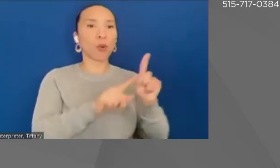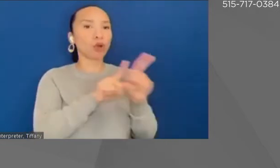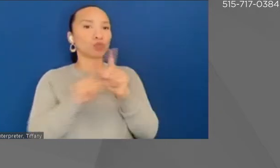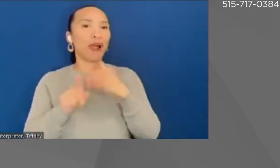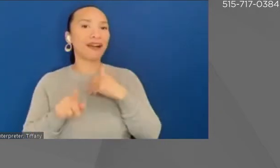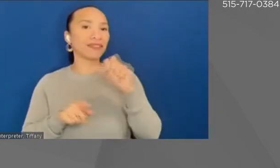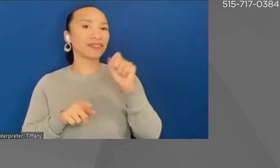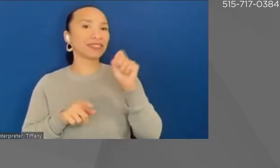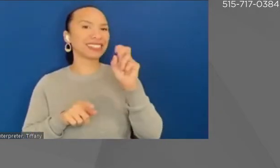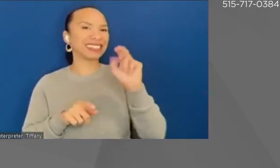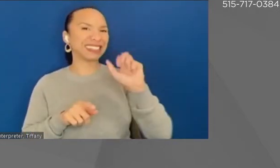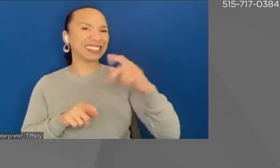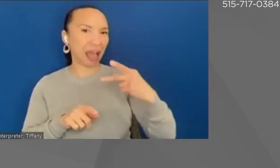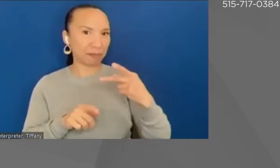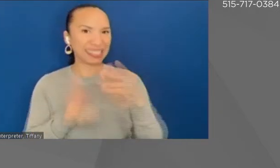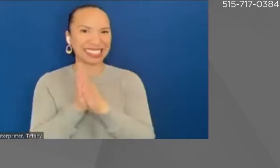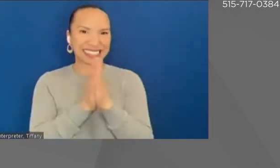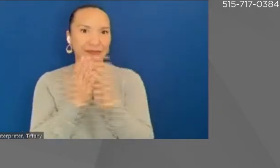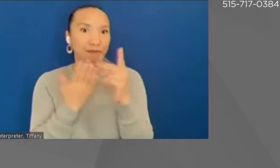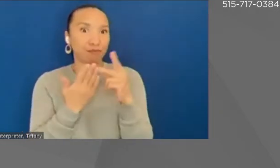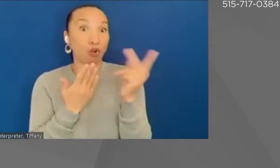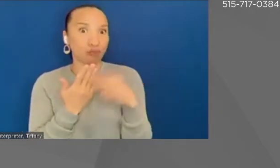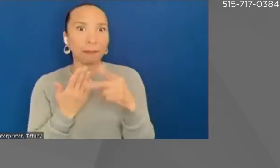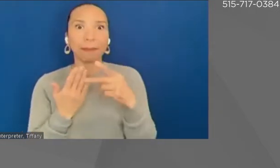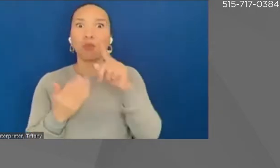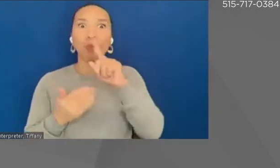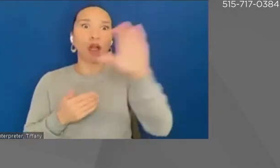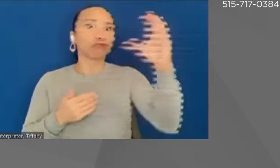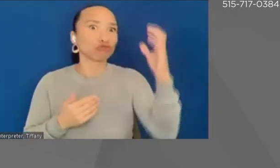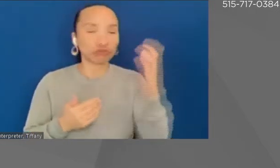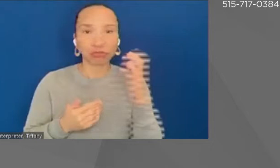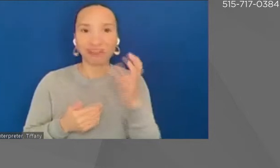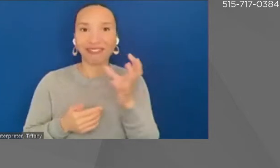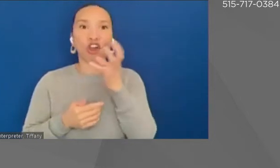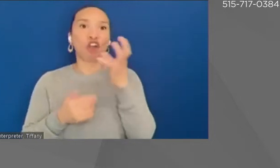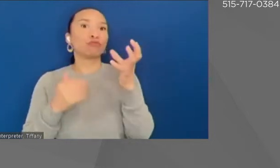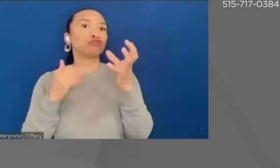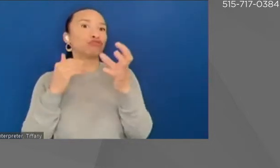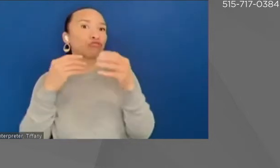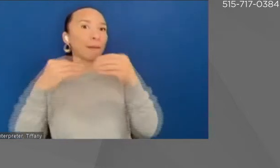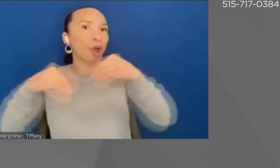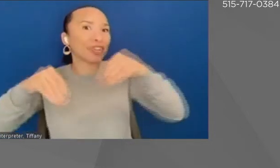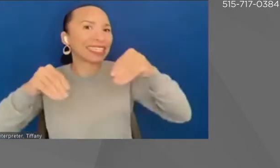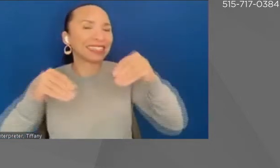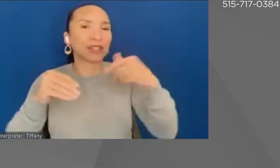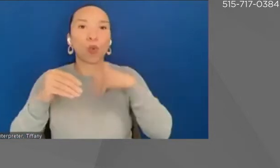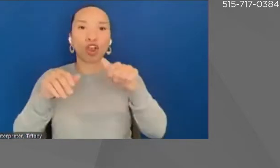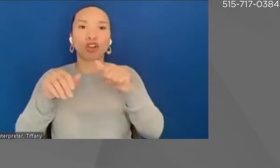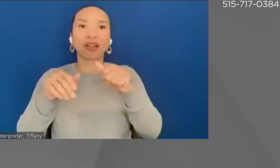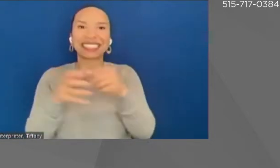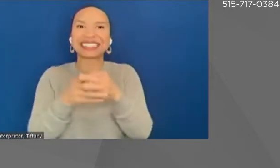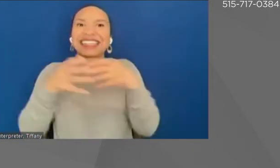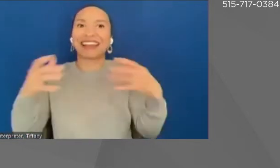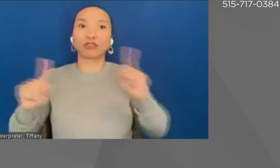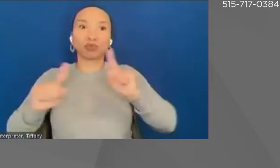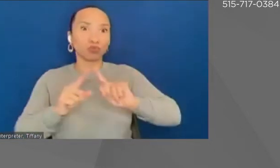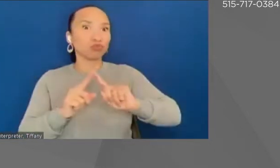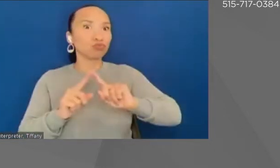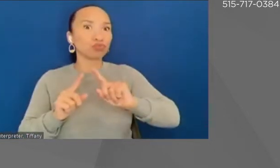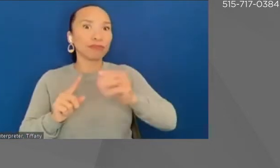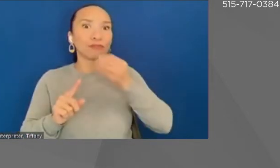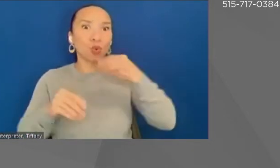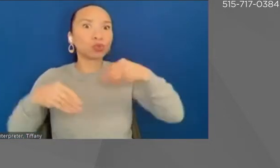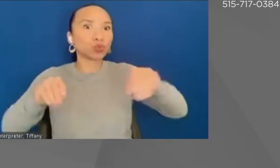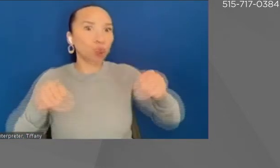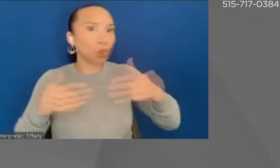then Safeway grocery stores, and we're expanding to an additional 52 grocery stores over the next few years. And I think one of the things